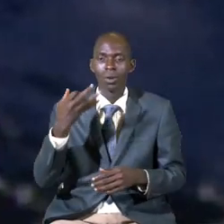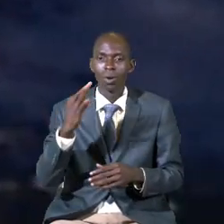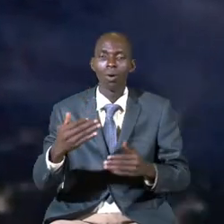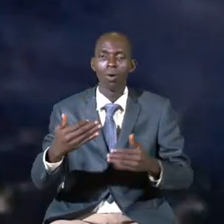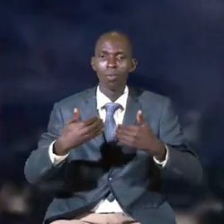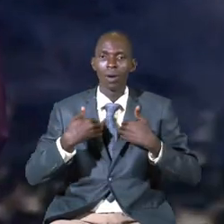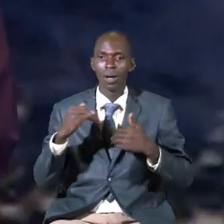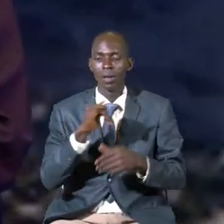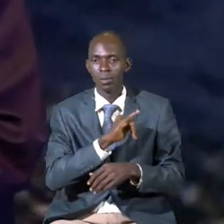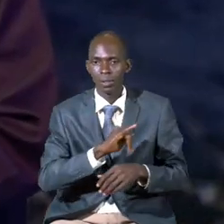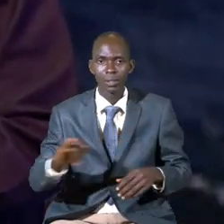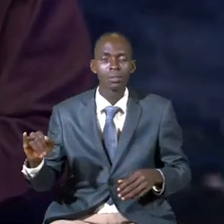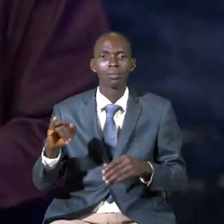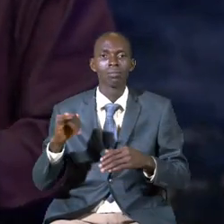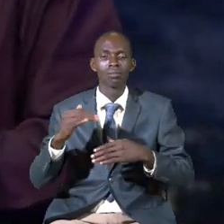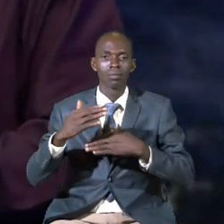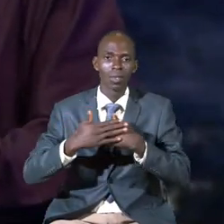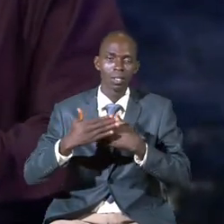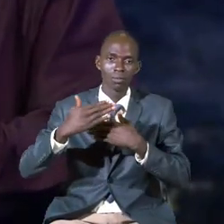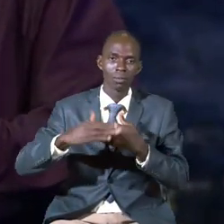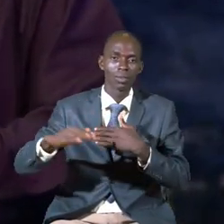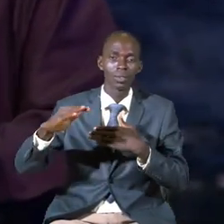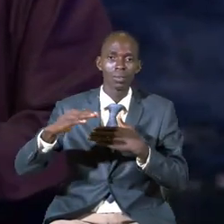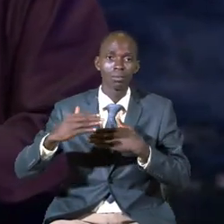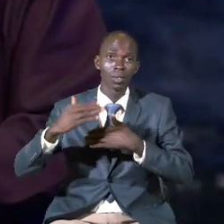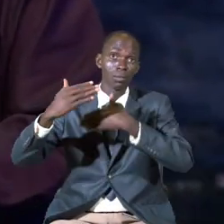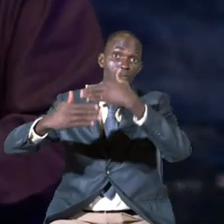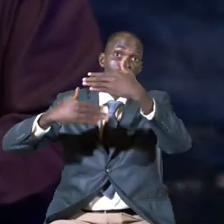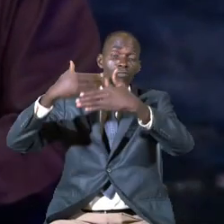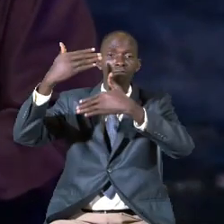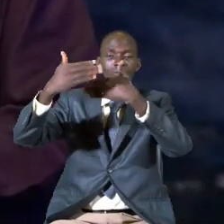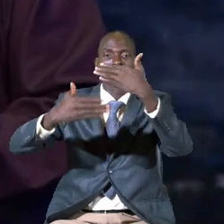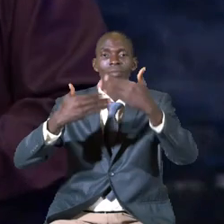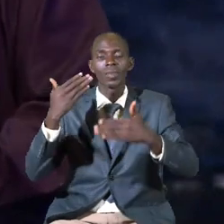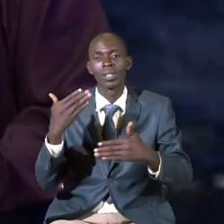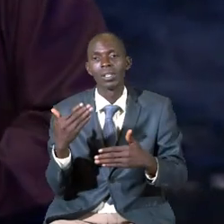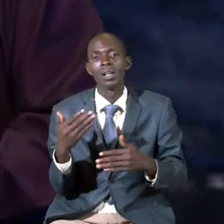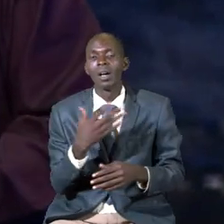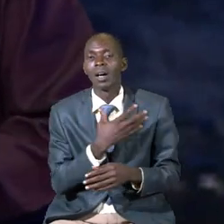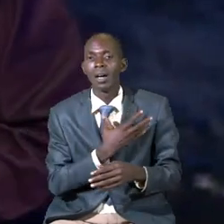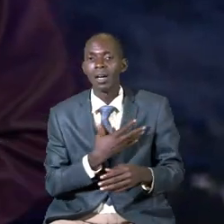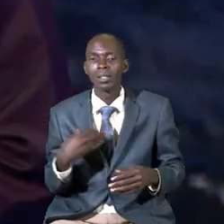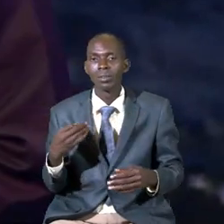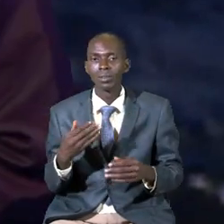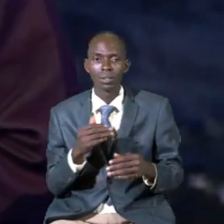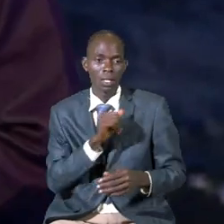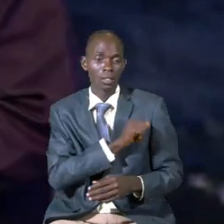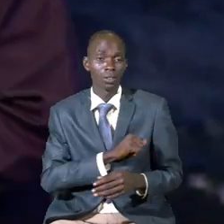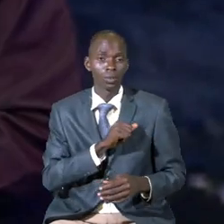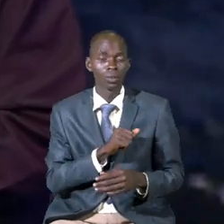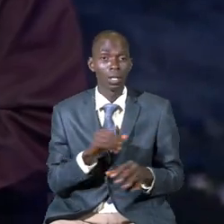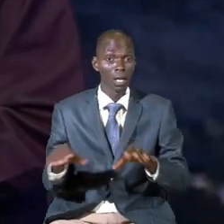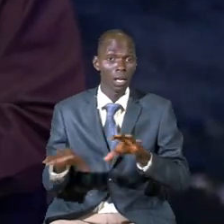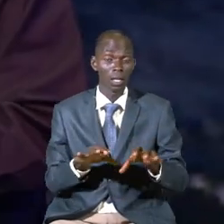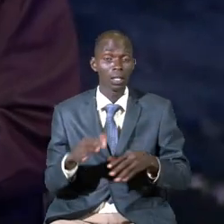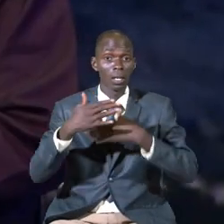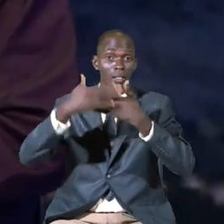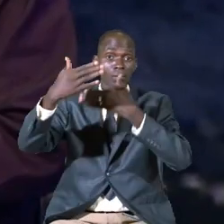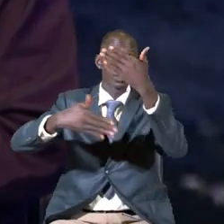advancing truth advancing acts and attitudes so that we can